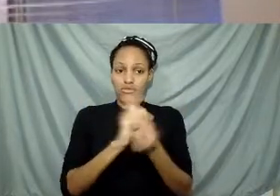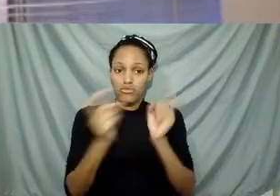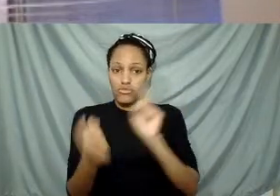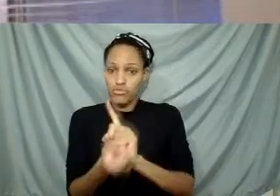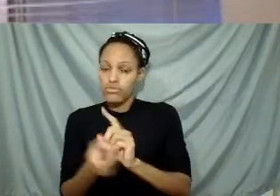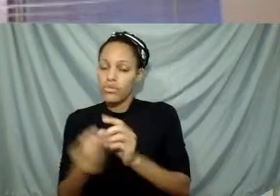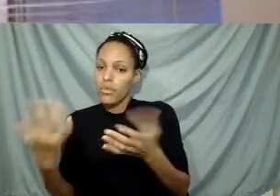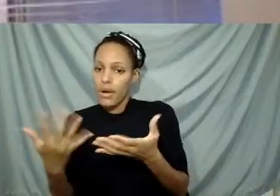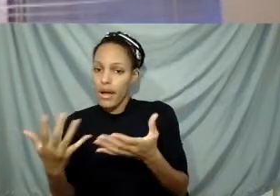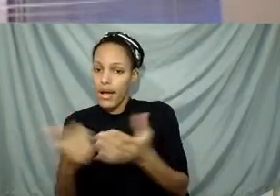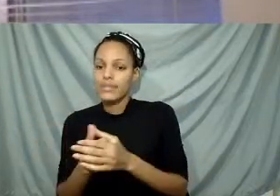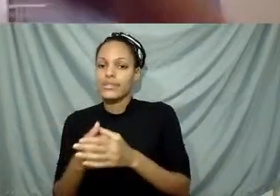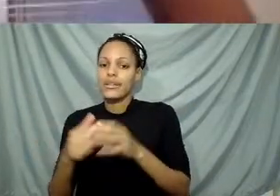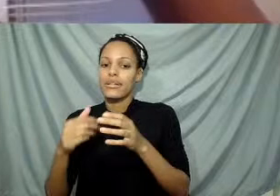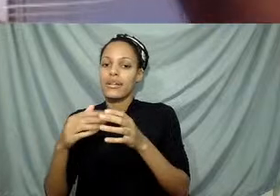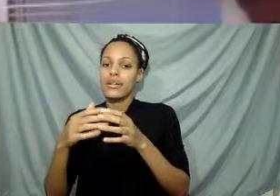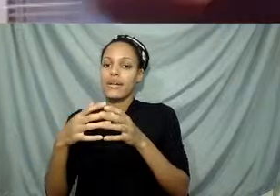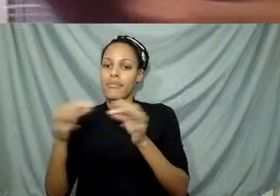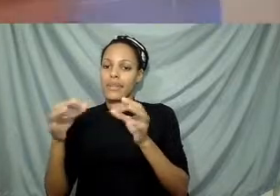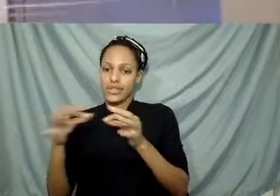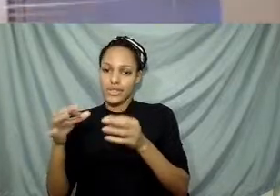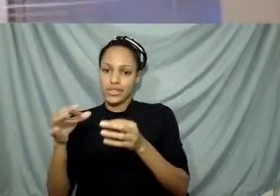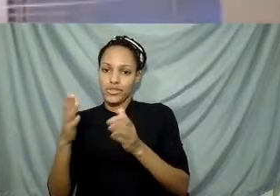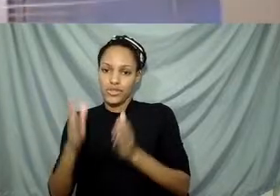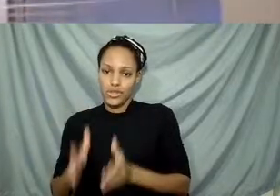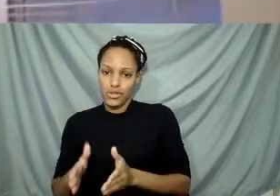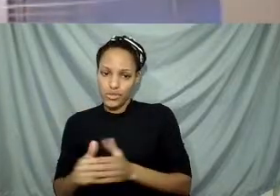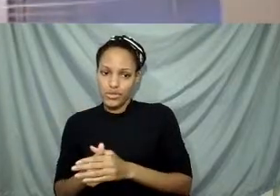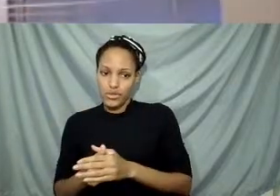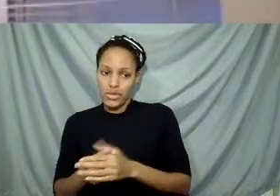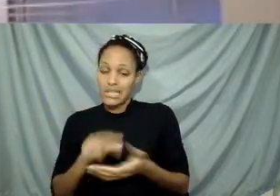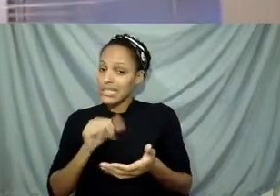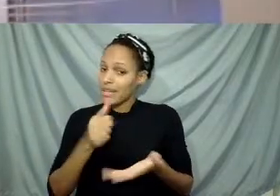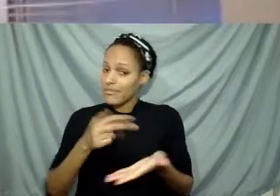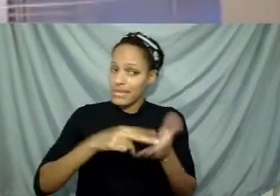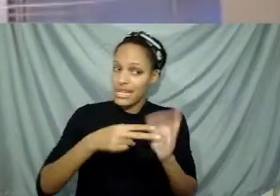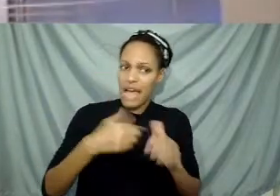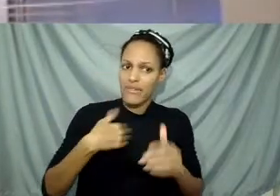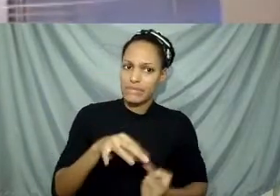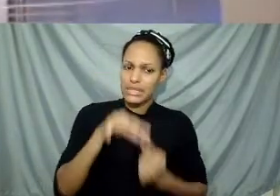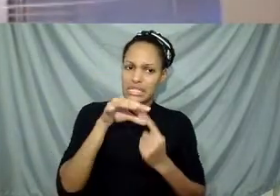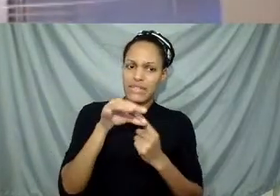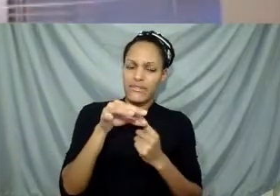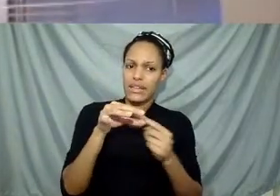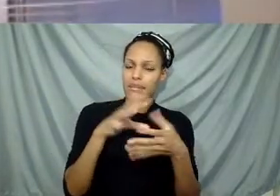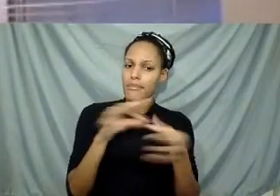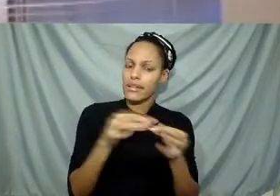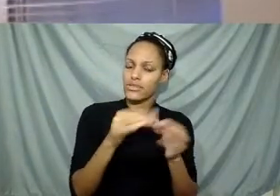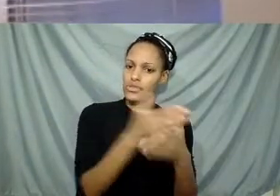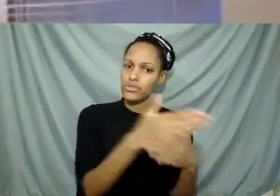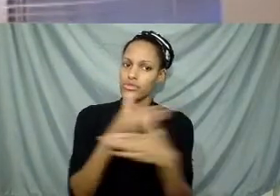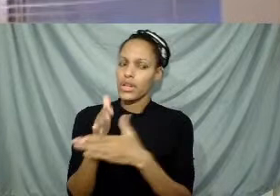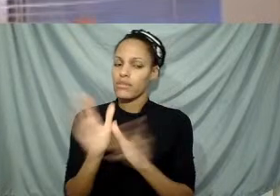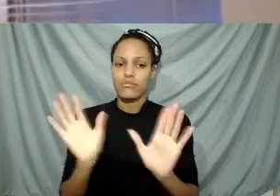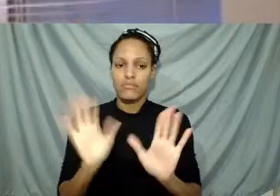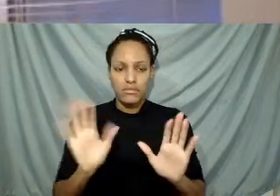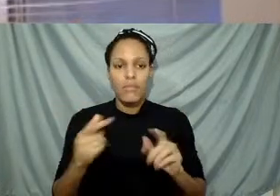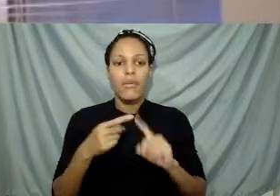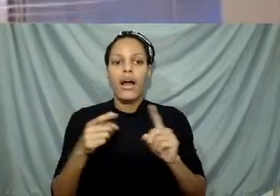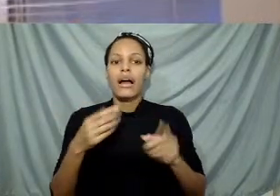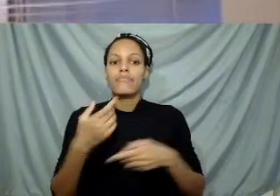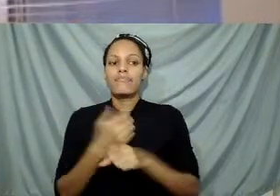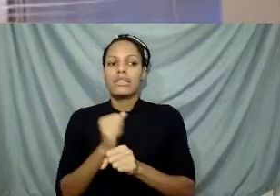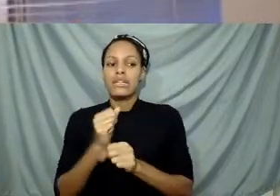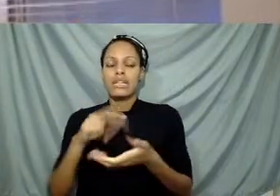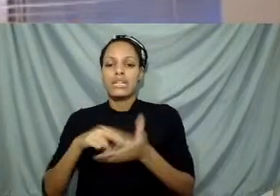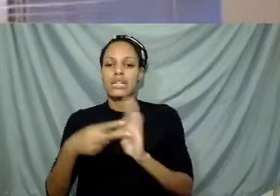not necessarily that I have a specific message. It's more about just being cognizant that when you create